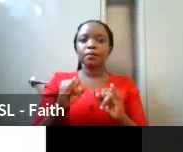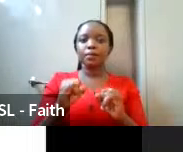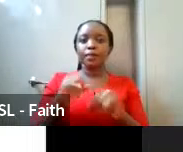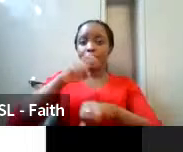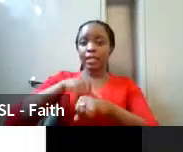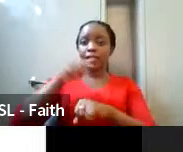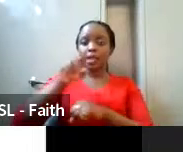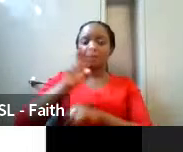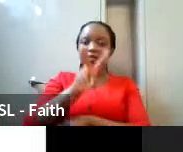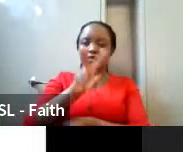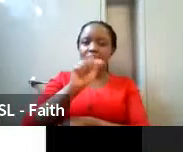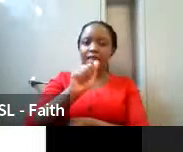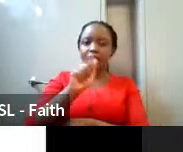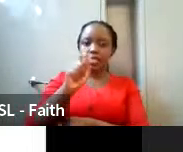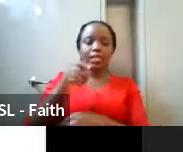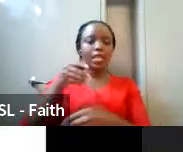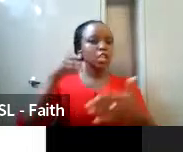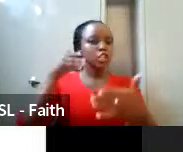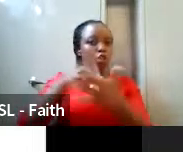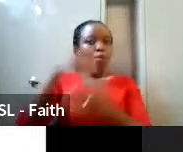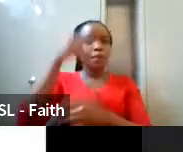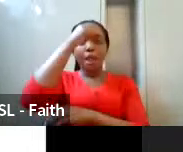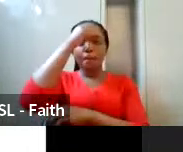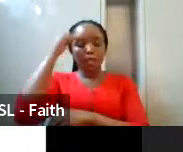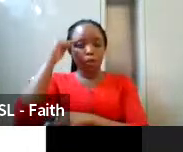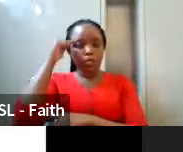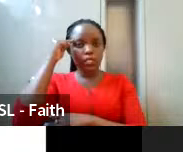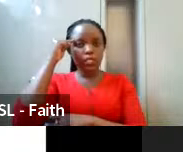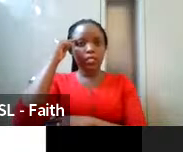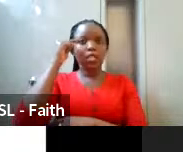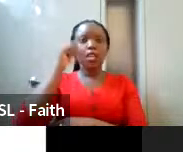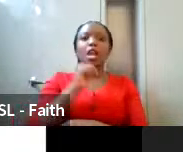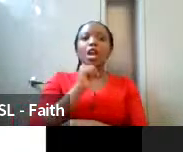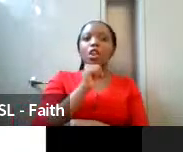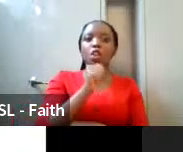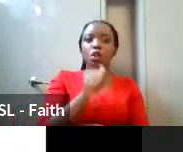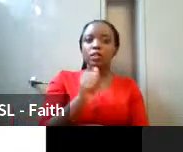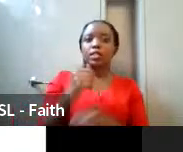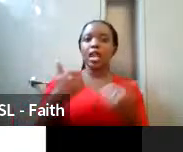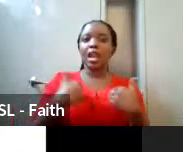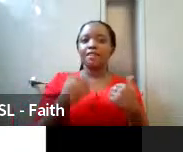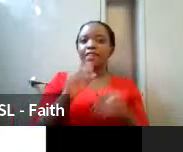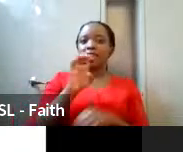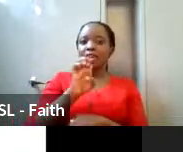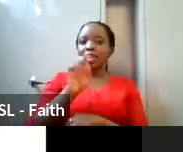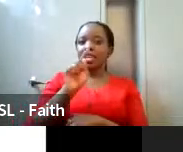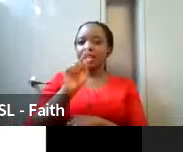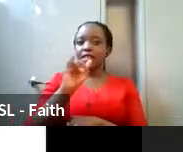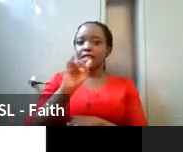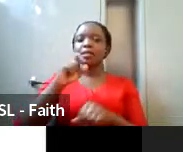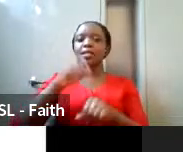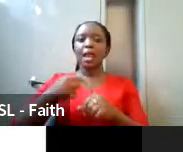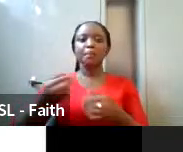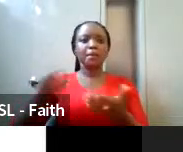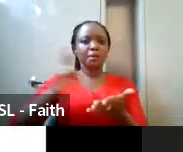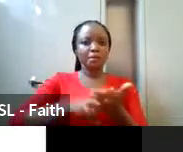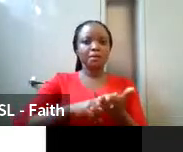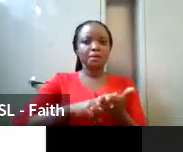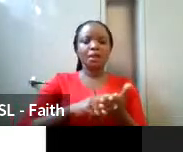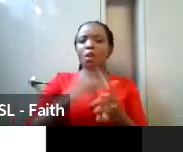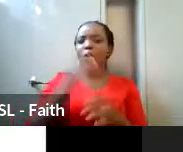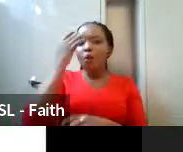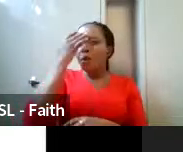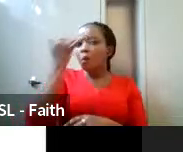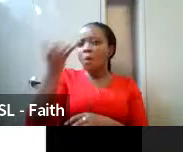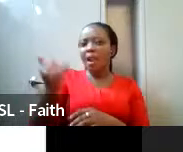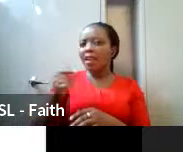VAT was blocked because of not having eTIMS. Once you do that, why is it that it